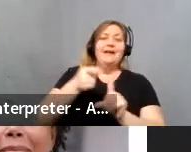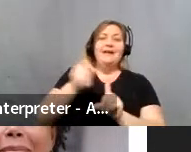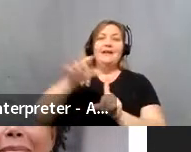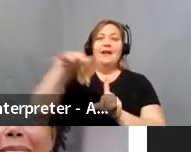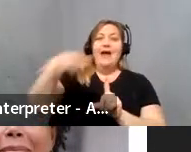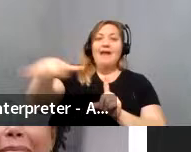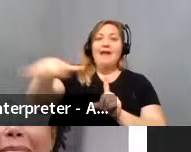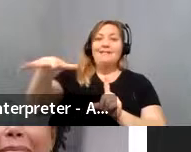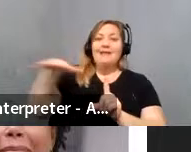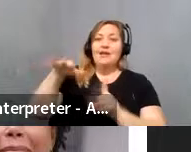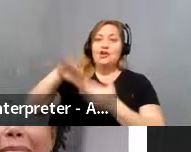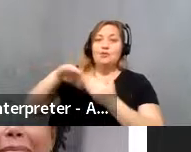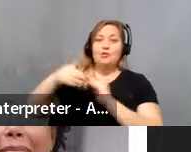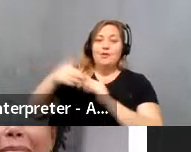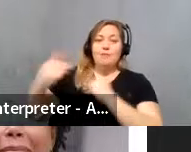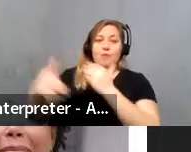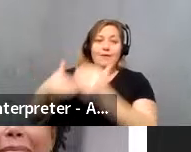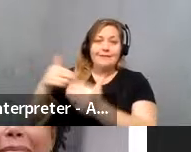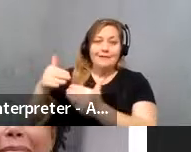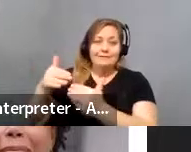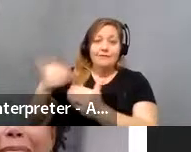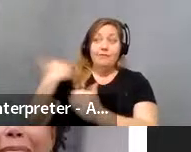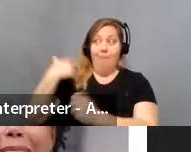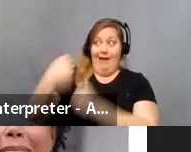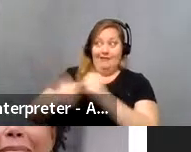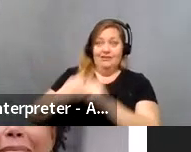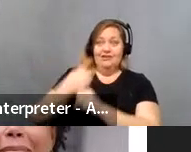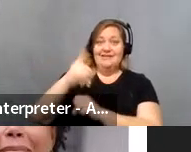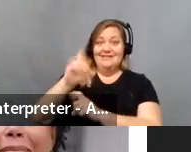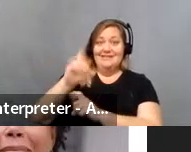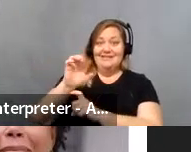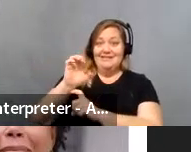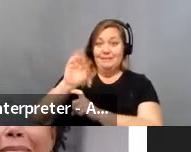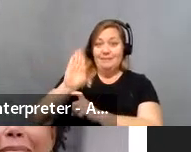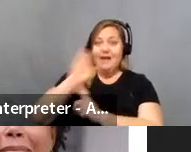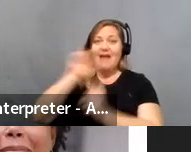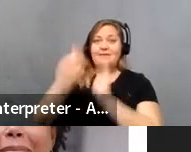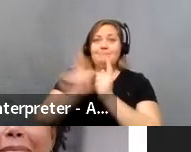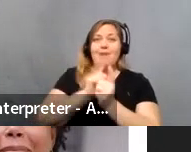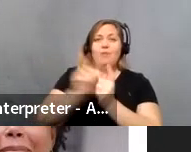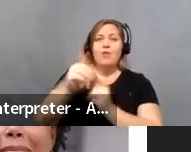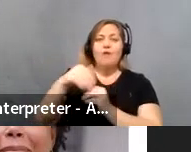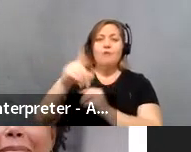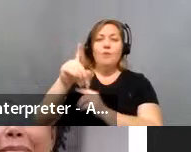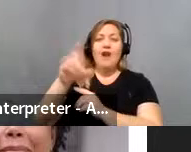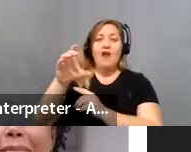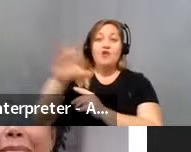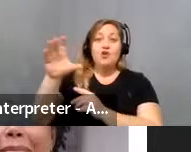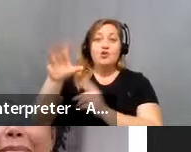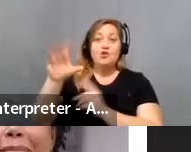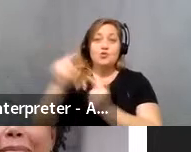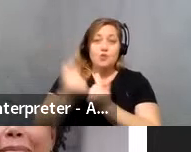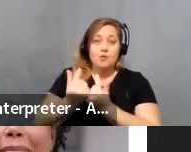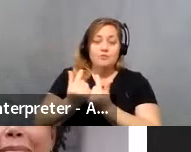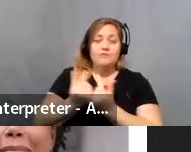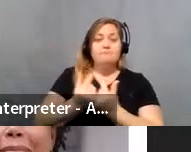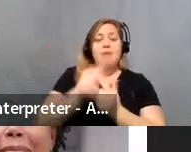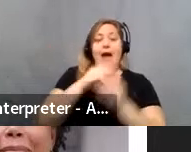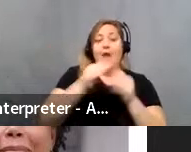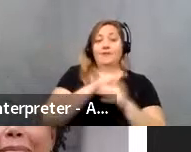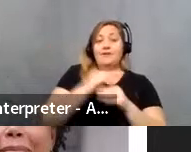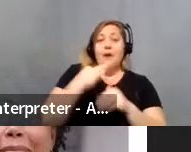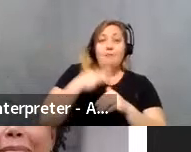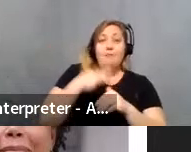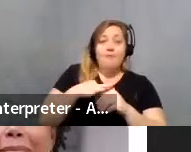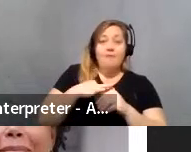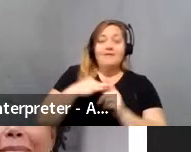process. Over the past year, DCV has met with over 100 groups, including housing nonprofits, tenants' rights